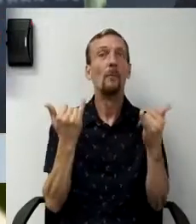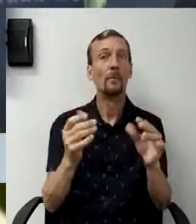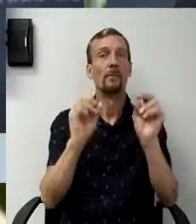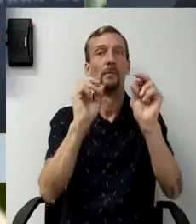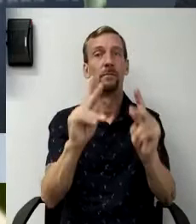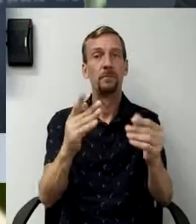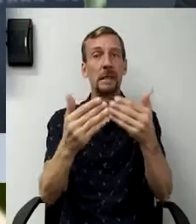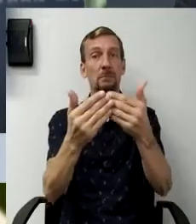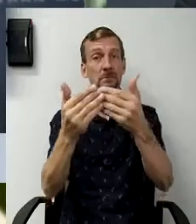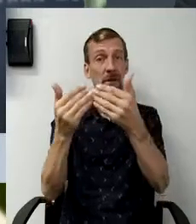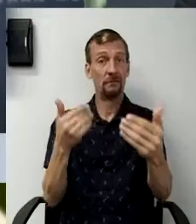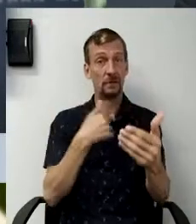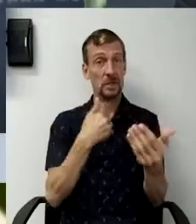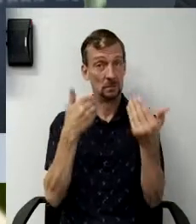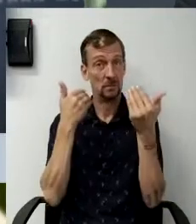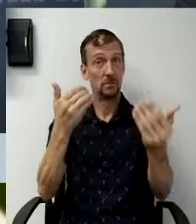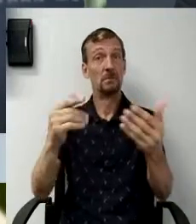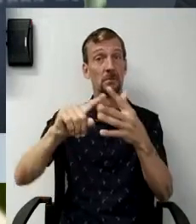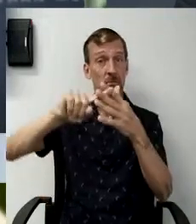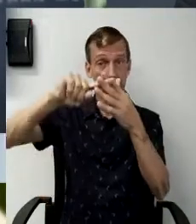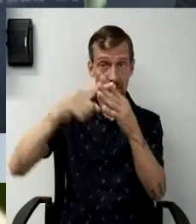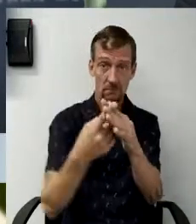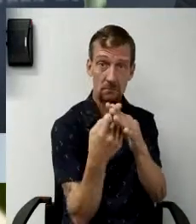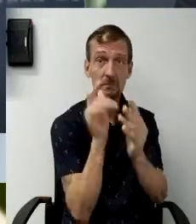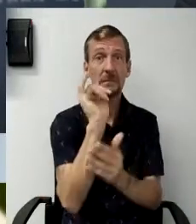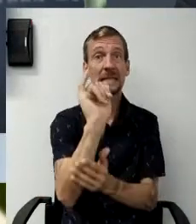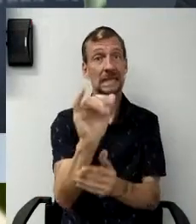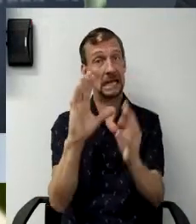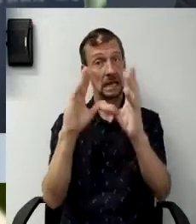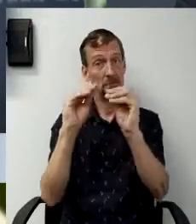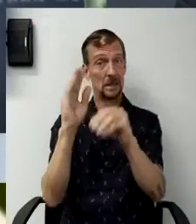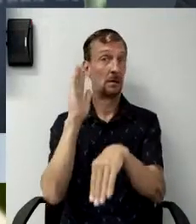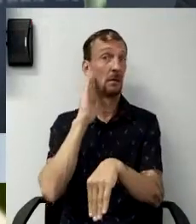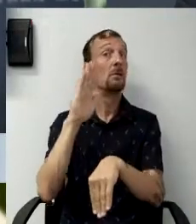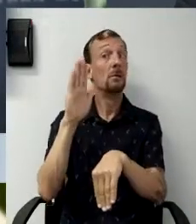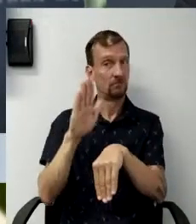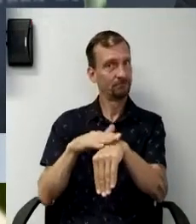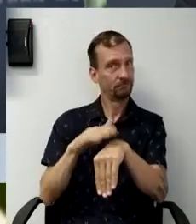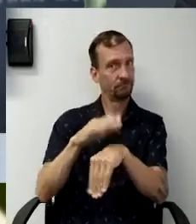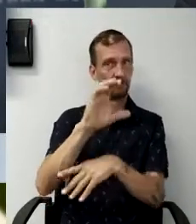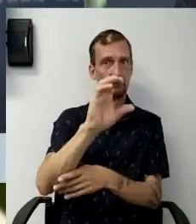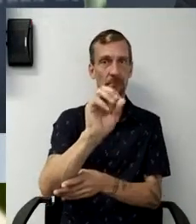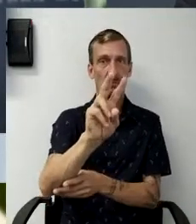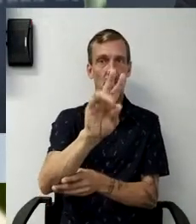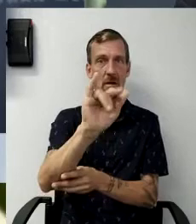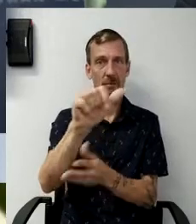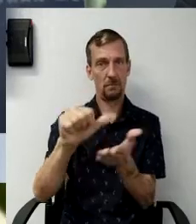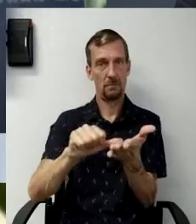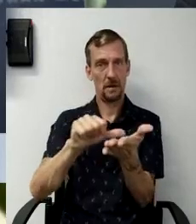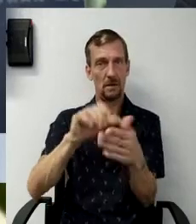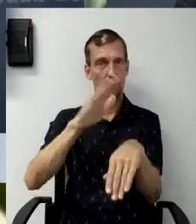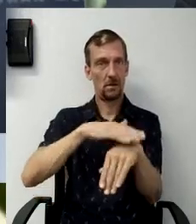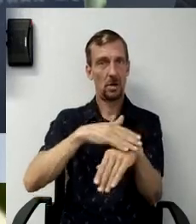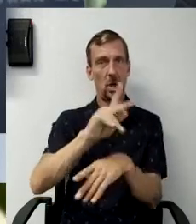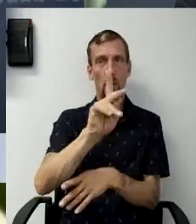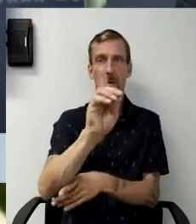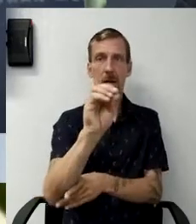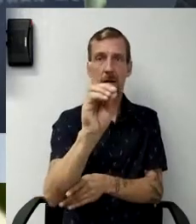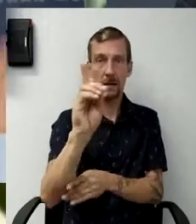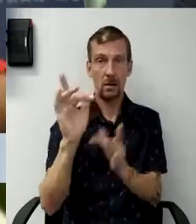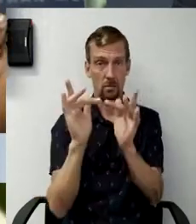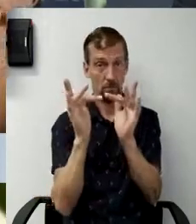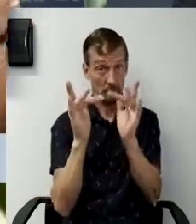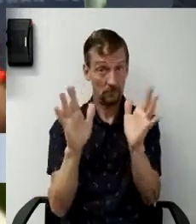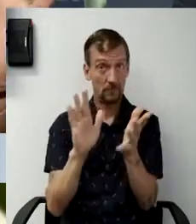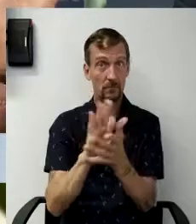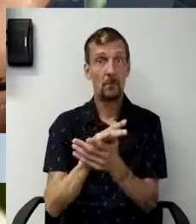Just before we get started, though, just to remind you that this meeting will be put on our COVID page on the Quia Delta website. We also